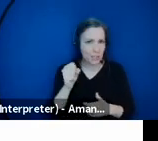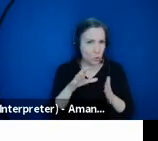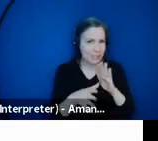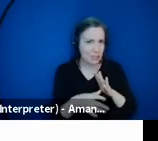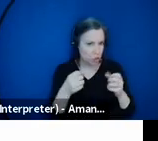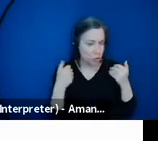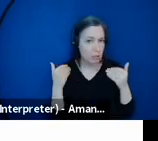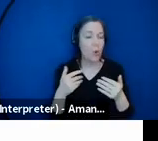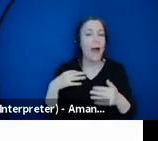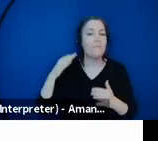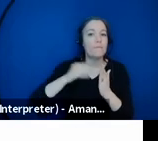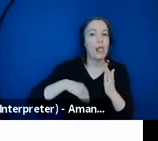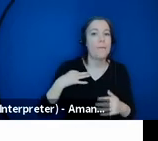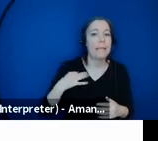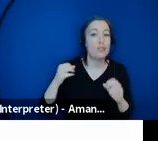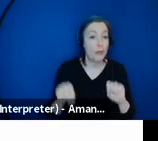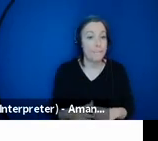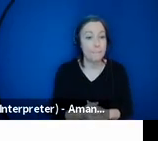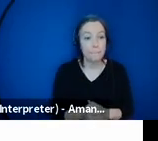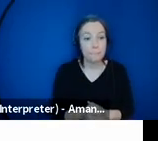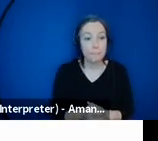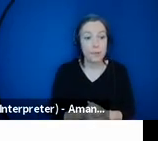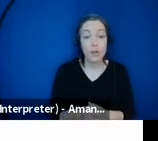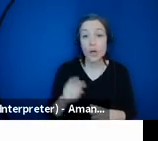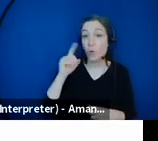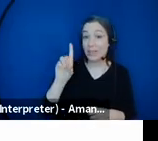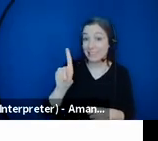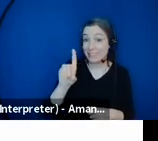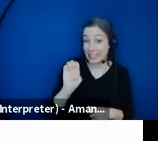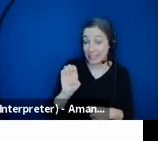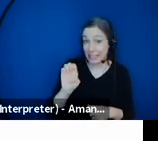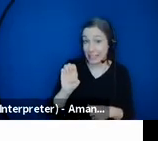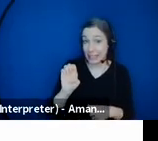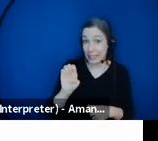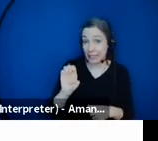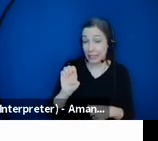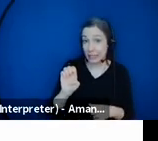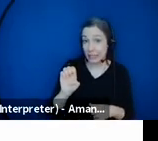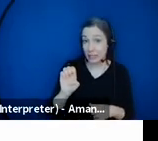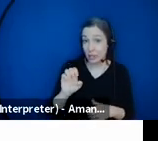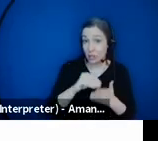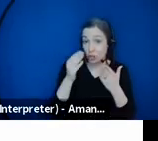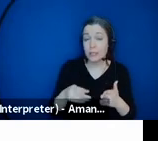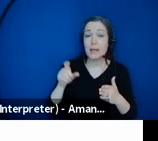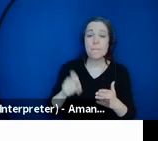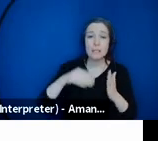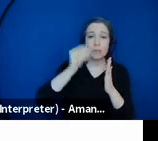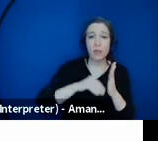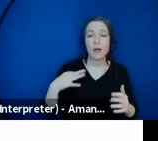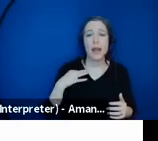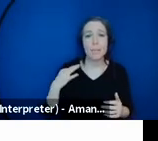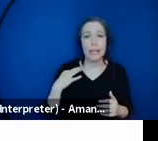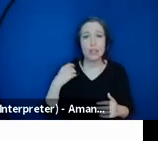enrollment students, you must fill out a new application as a new slash former dual enrollment student. Your ID number is going to be the